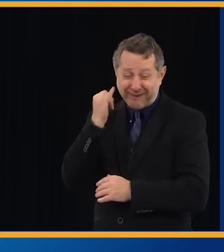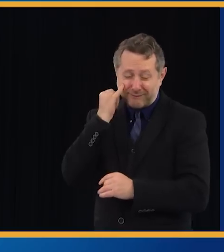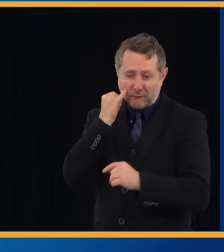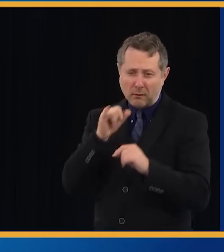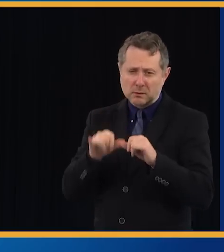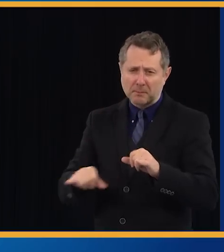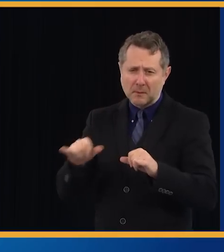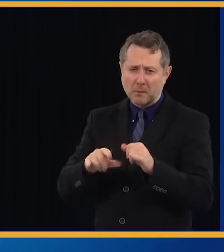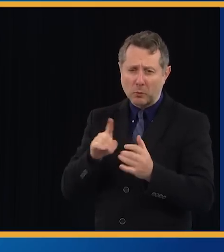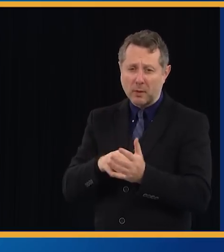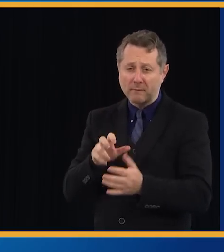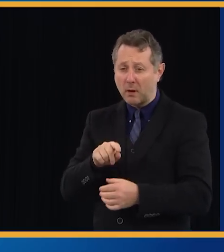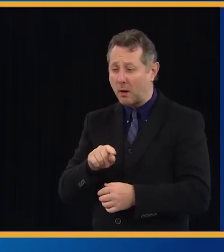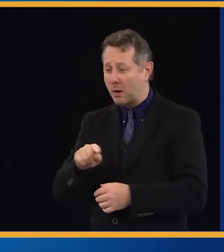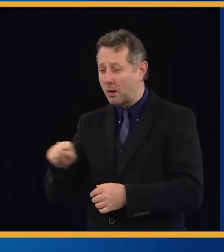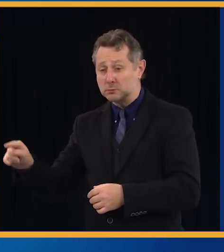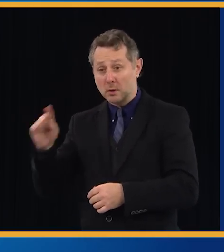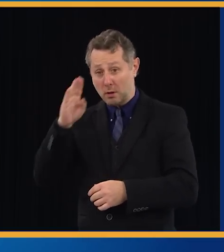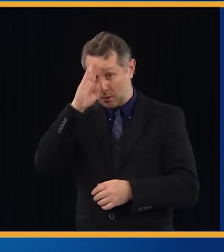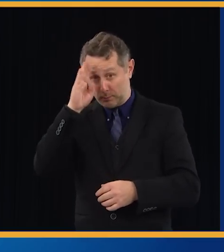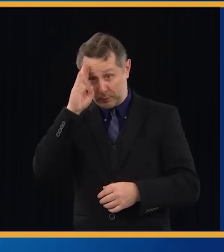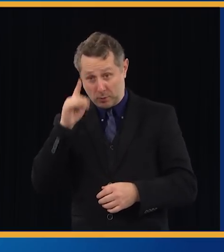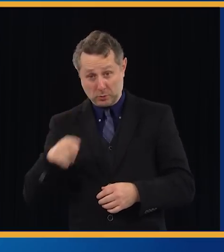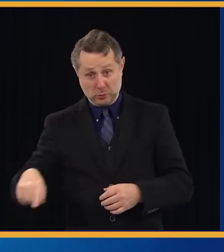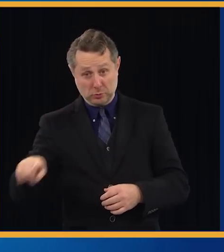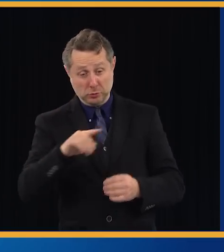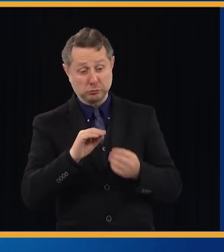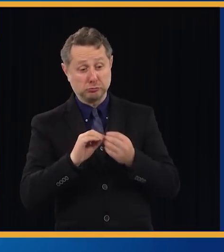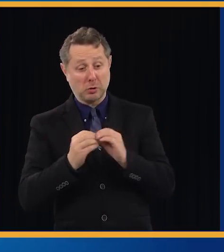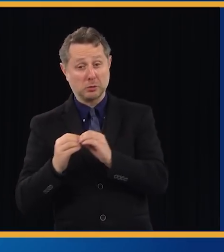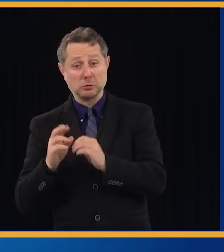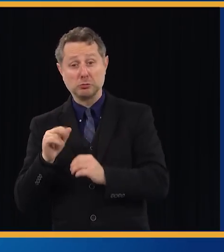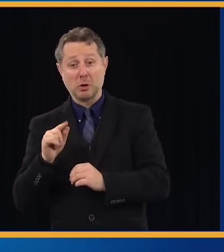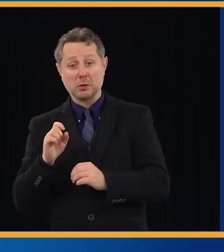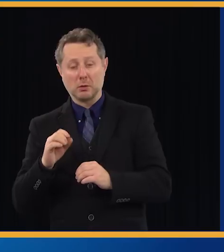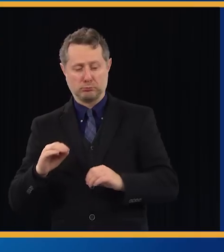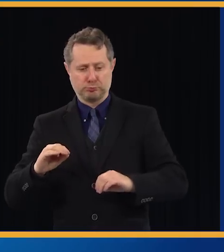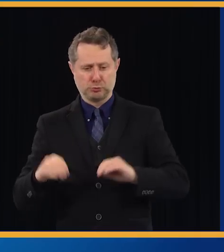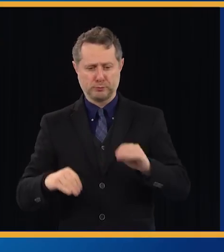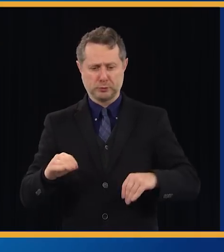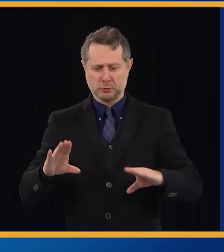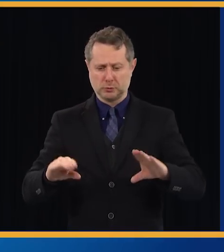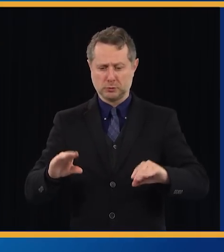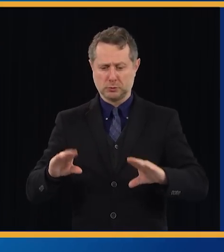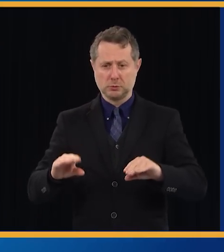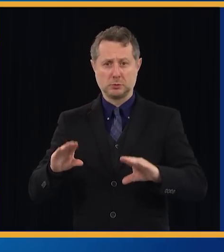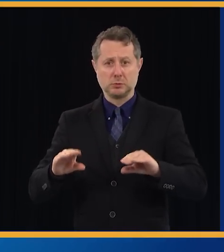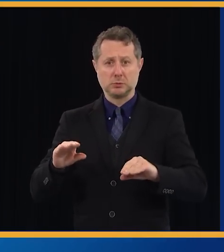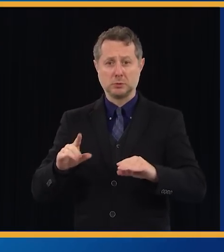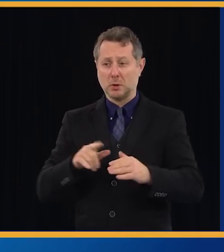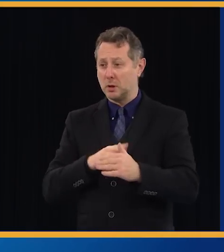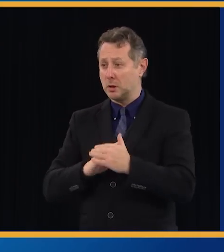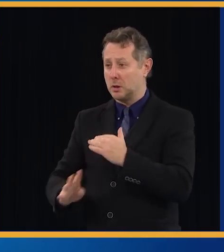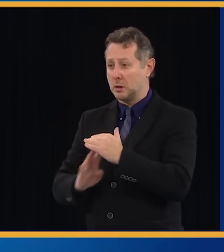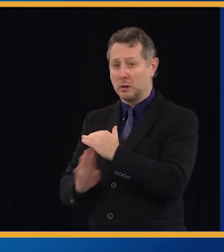rate proportionate with the number of people walking in the door. So we want to see the number of people walking in the